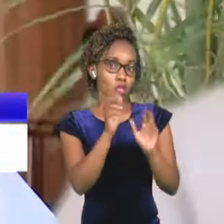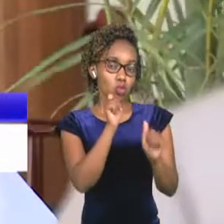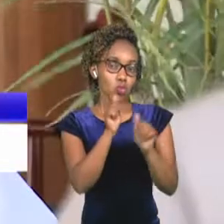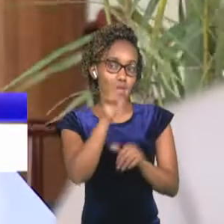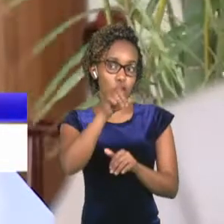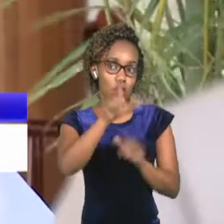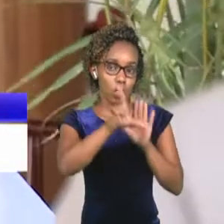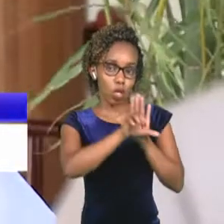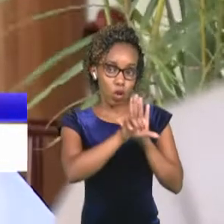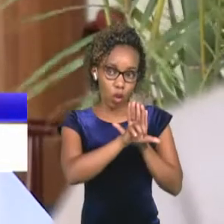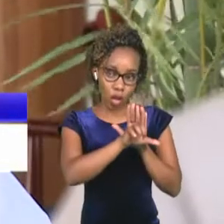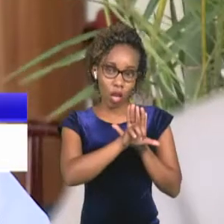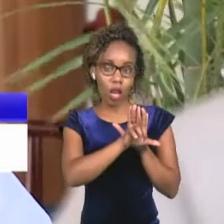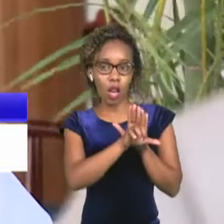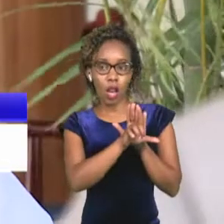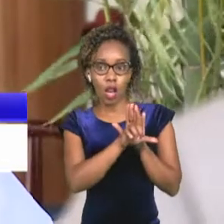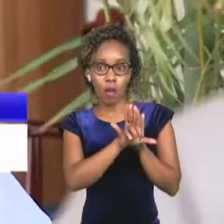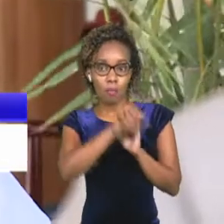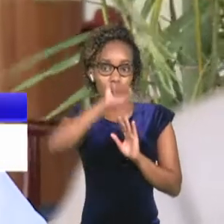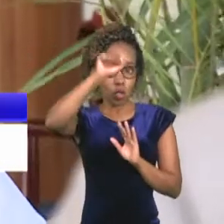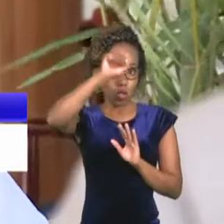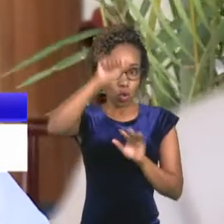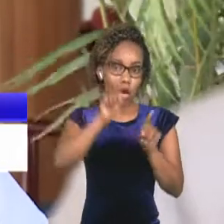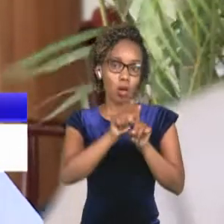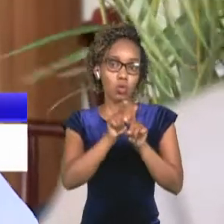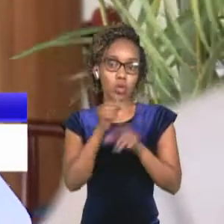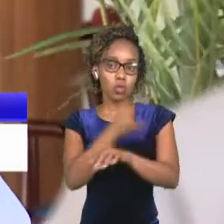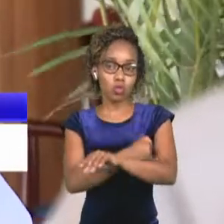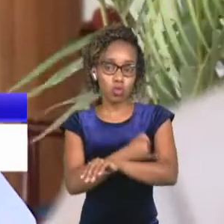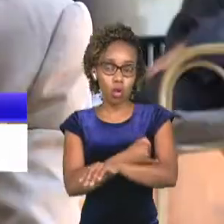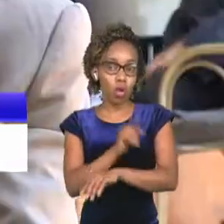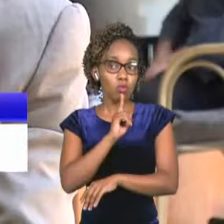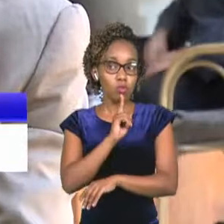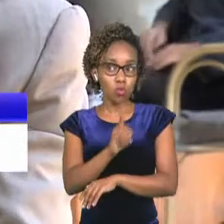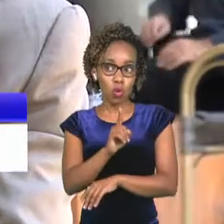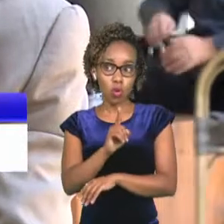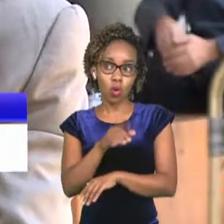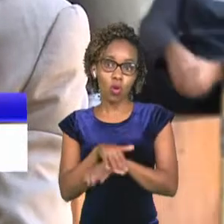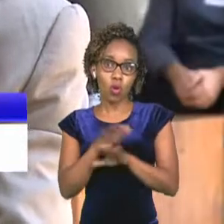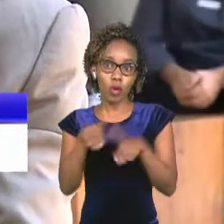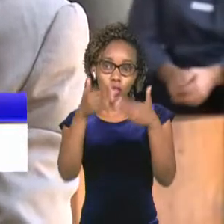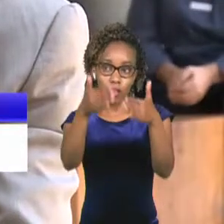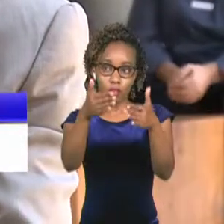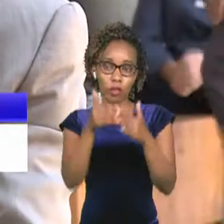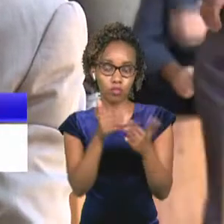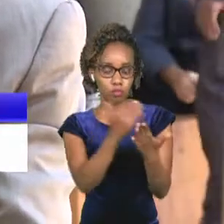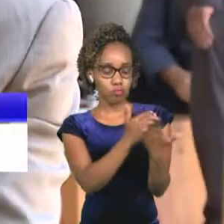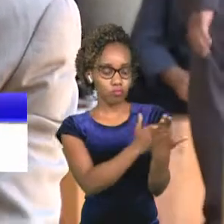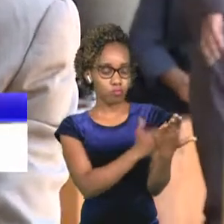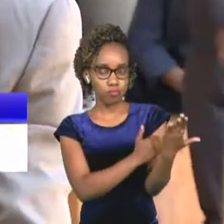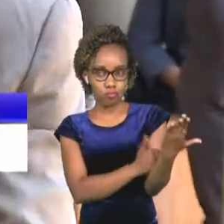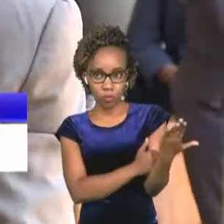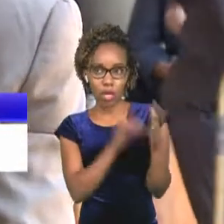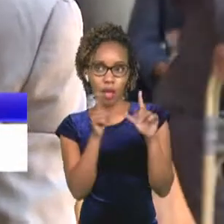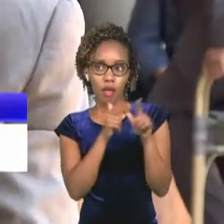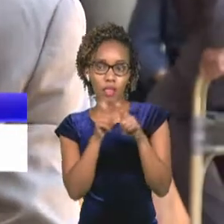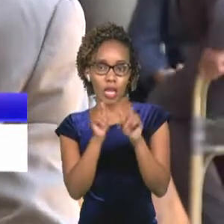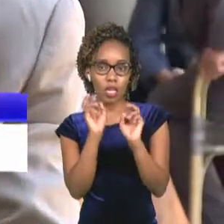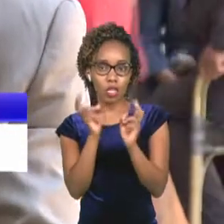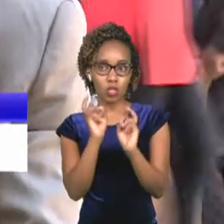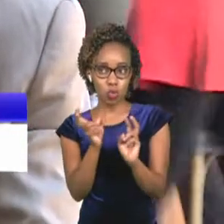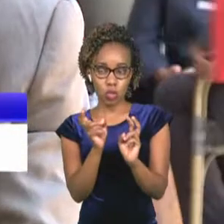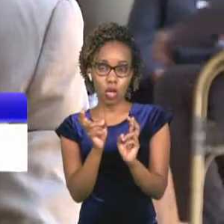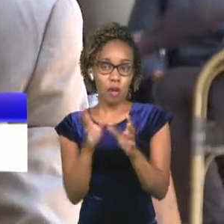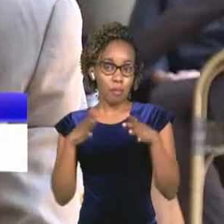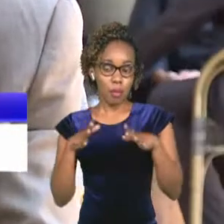legal interventions, political and also institutional. So you give them a ballot that then also clusters these issues. So